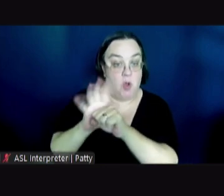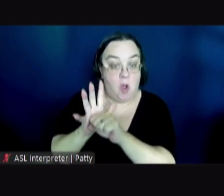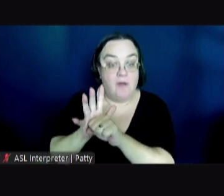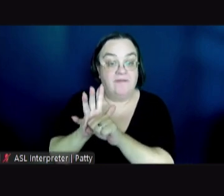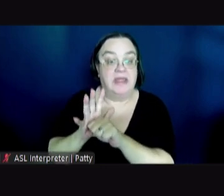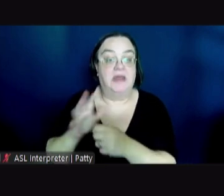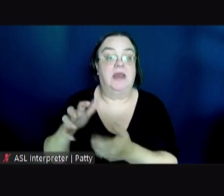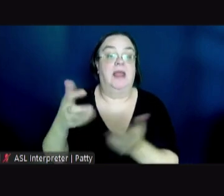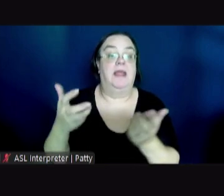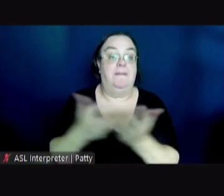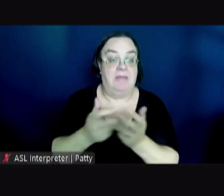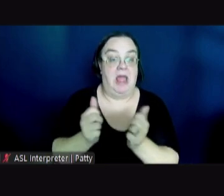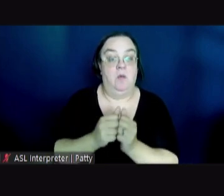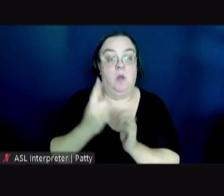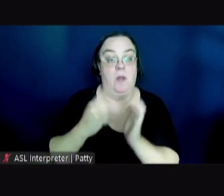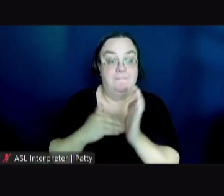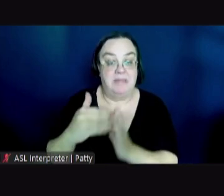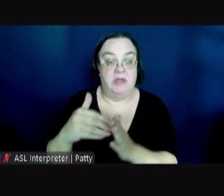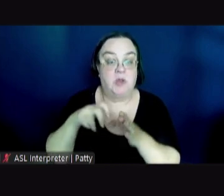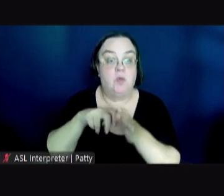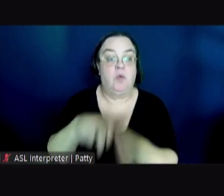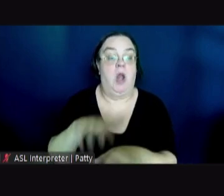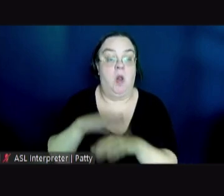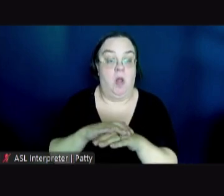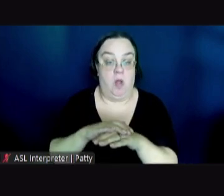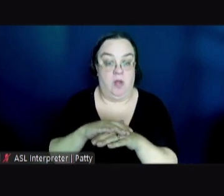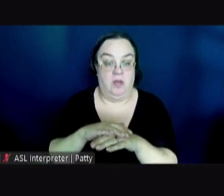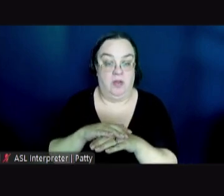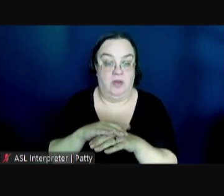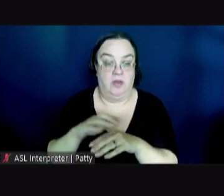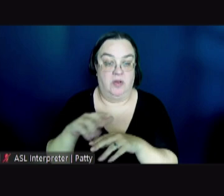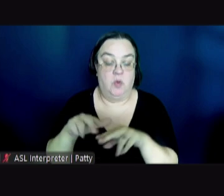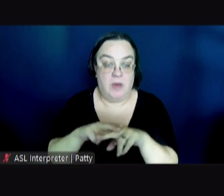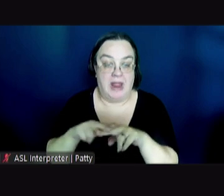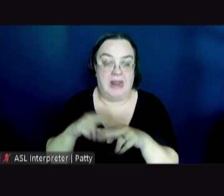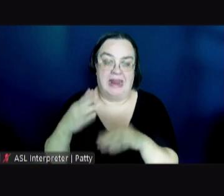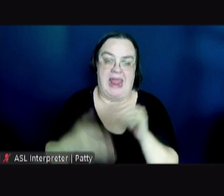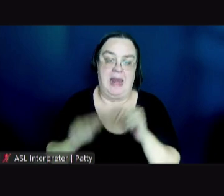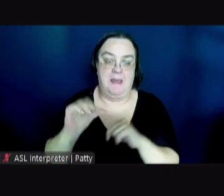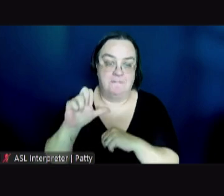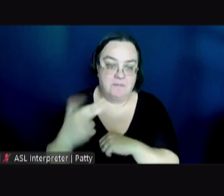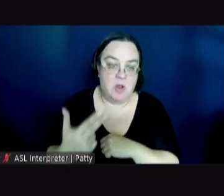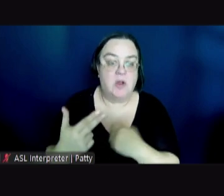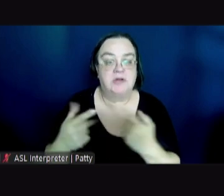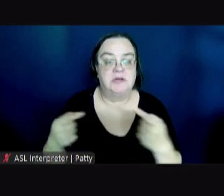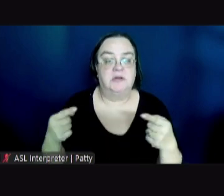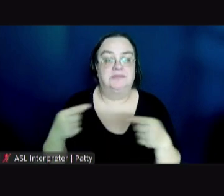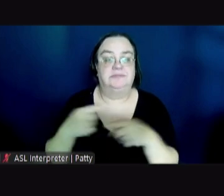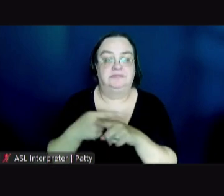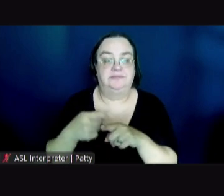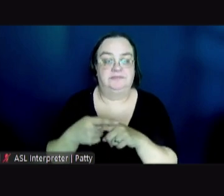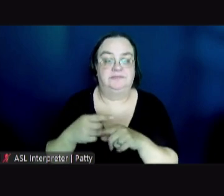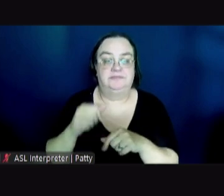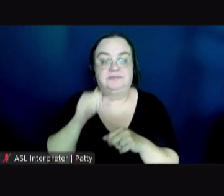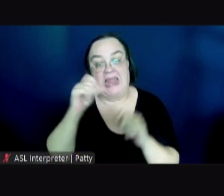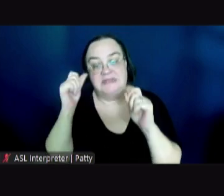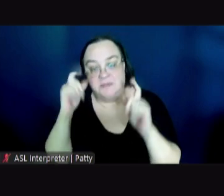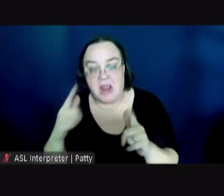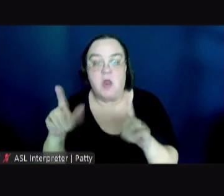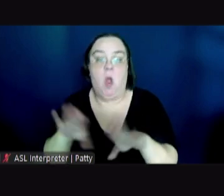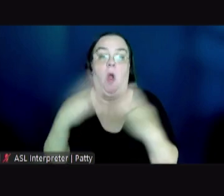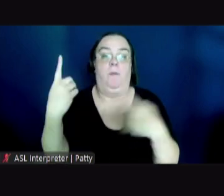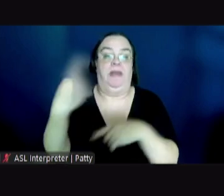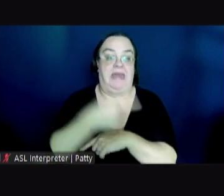rail end of March. Coincided with, not surprisingly, opening day of the Nats and also cherry blossoms. But we've actually had a